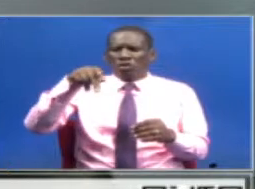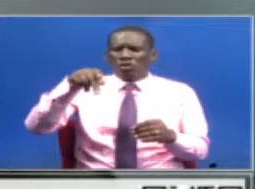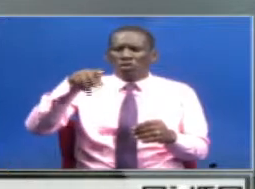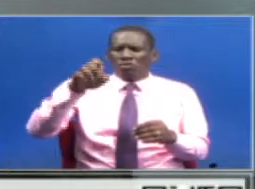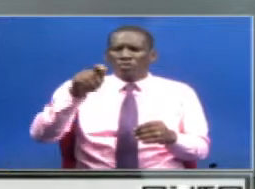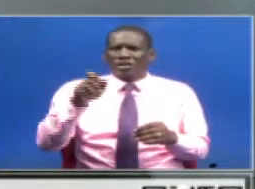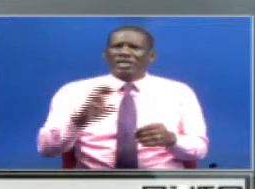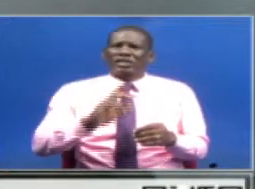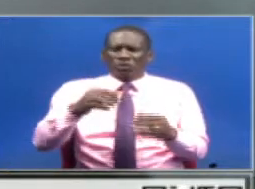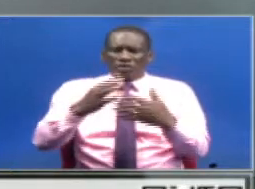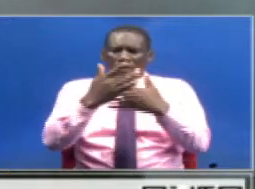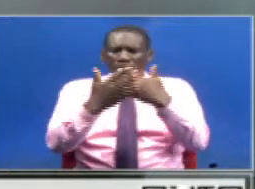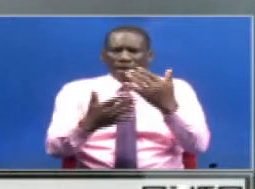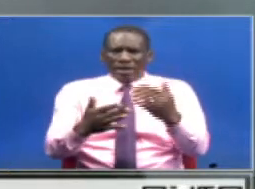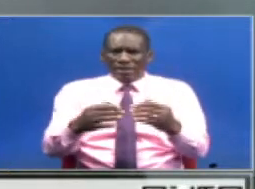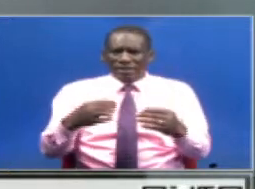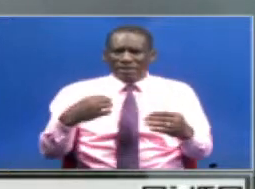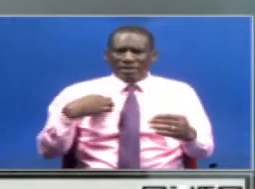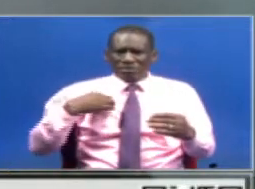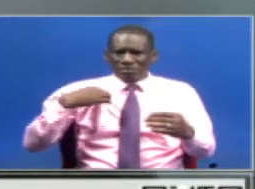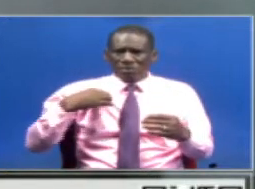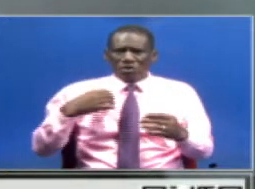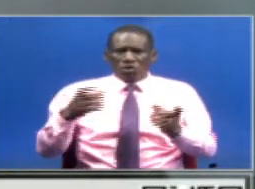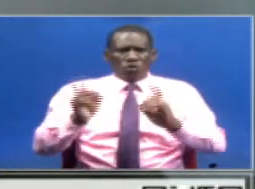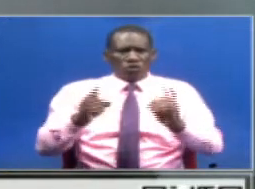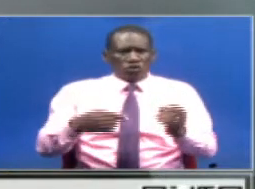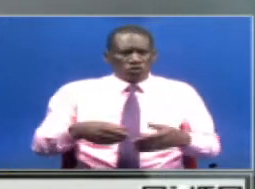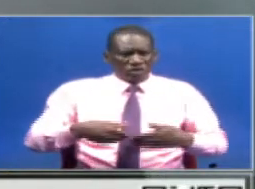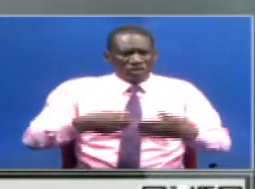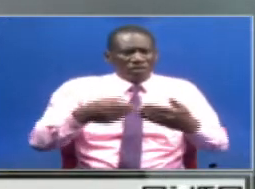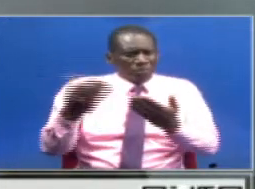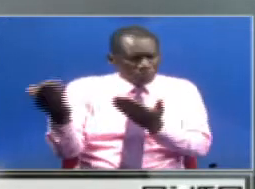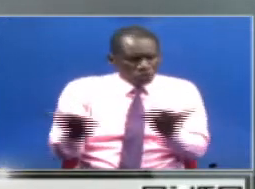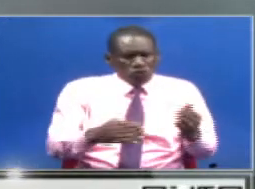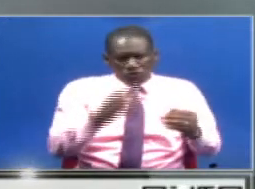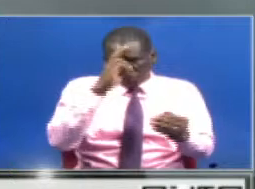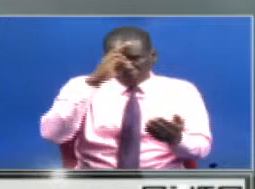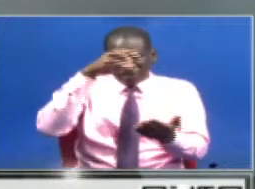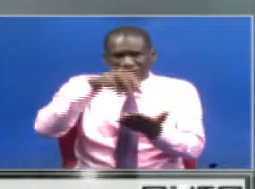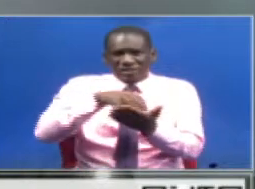the blood-stained blouse was not presented to the police station,